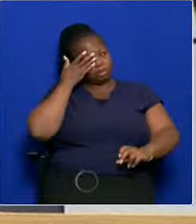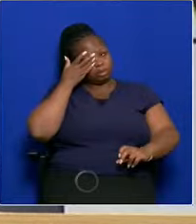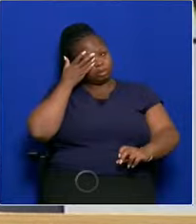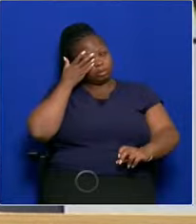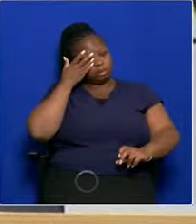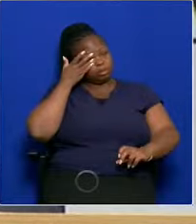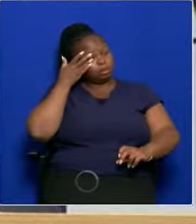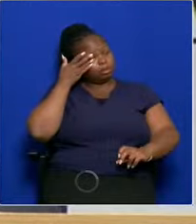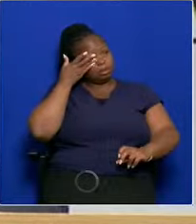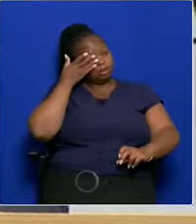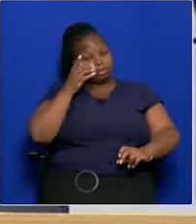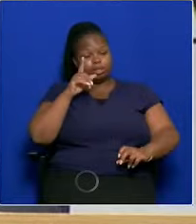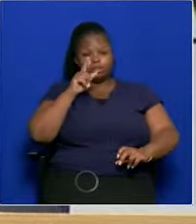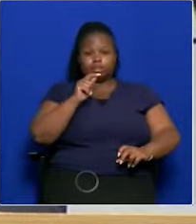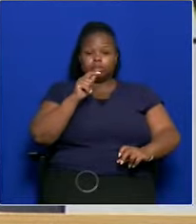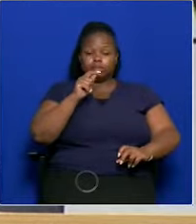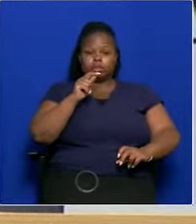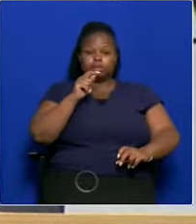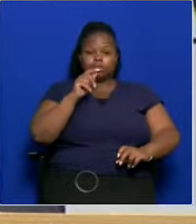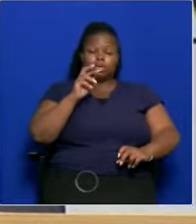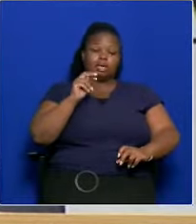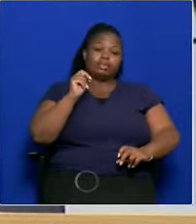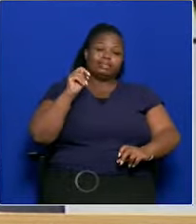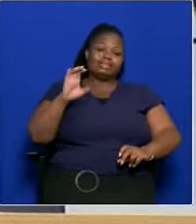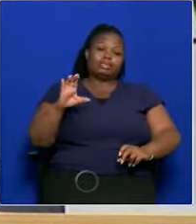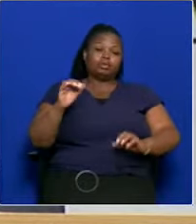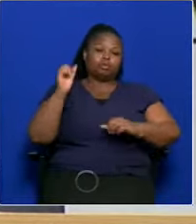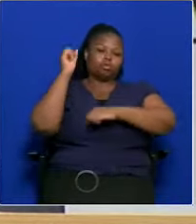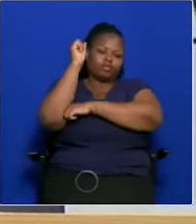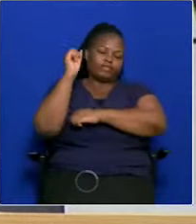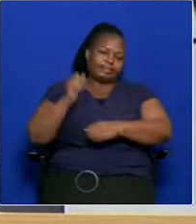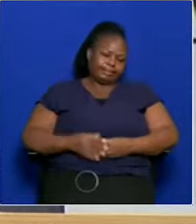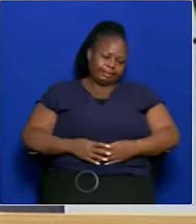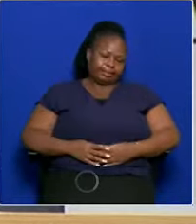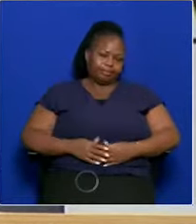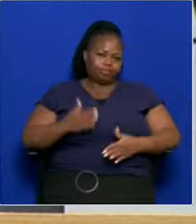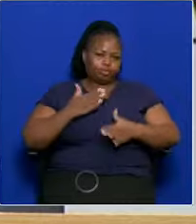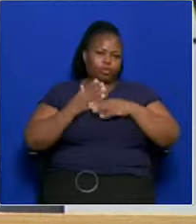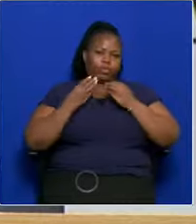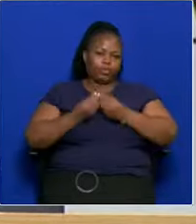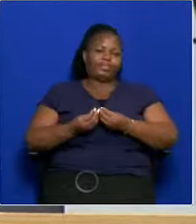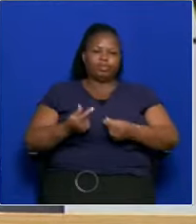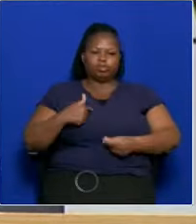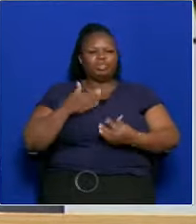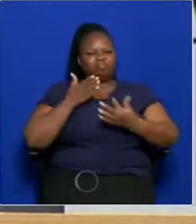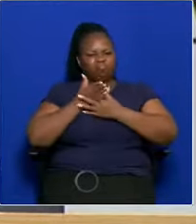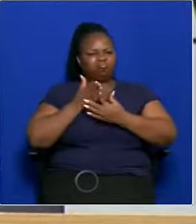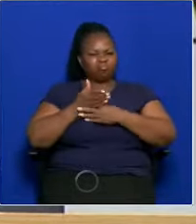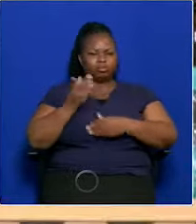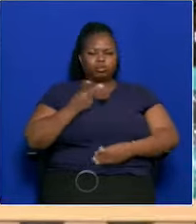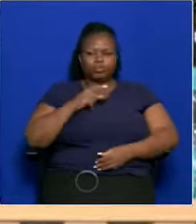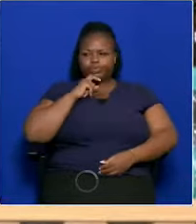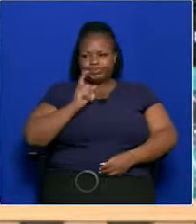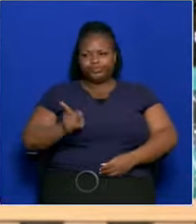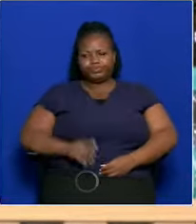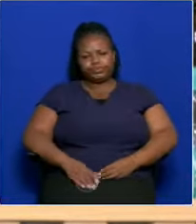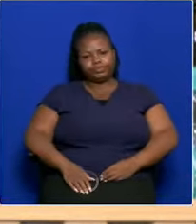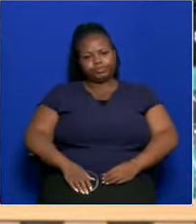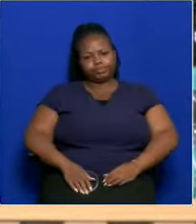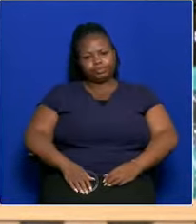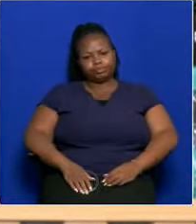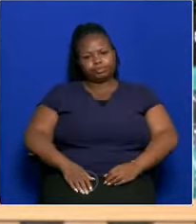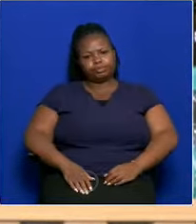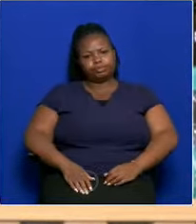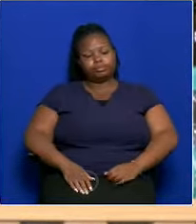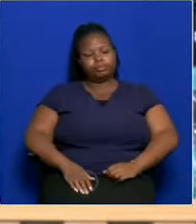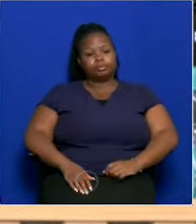TNC's office, and then he was working with them. So I had access also to use them. So General, he reported to